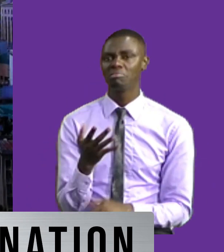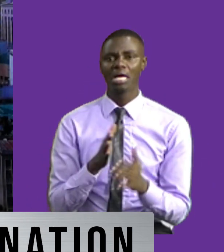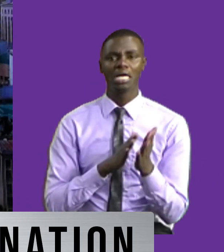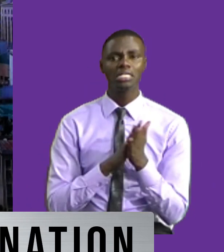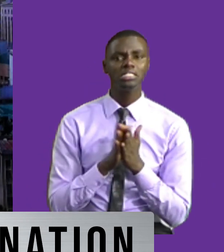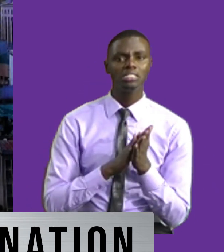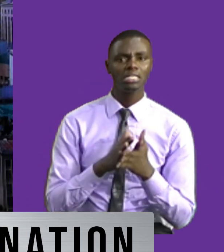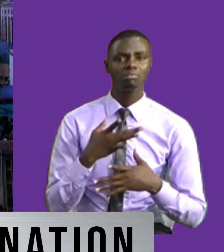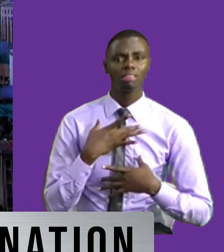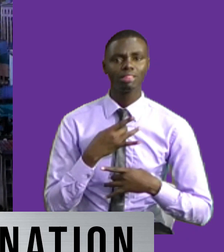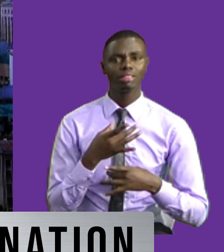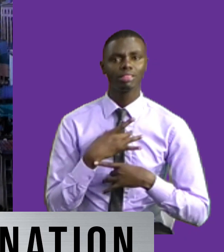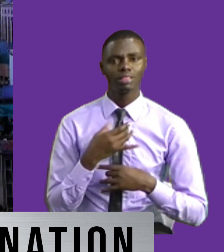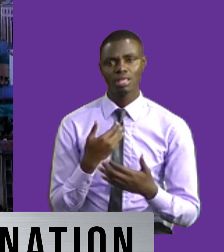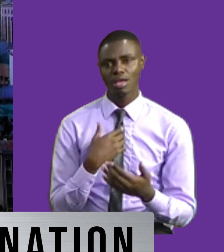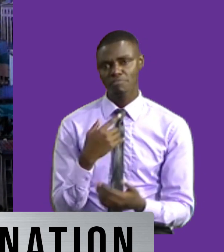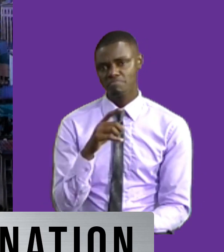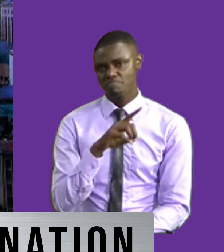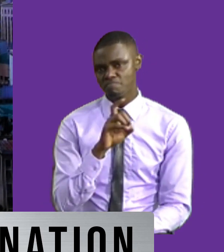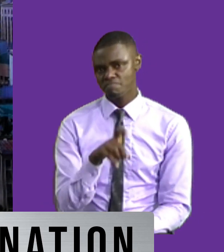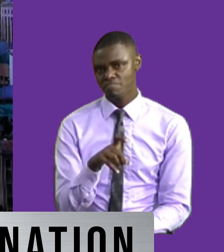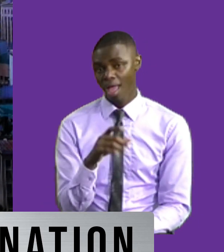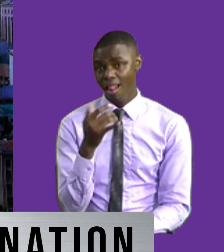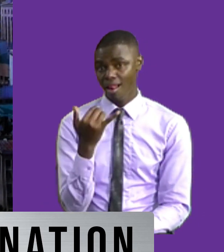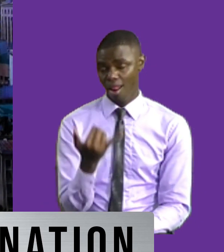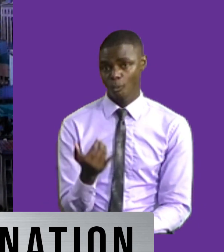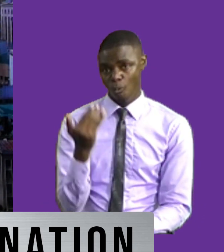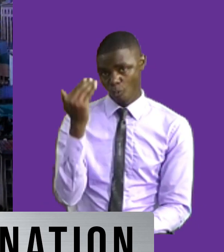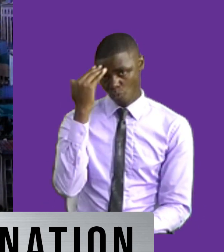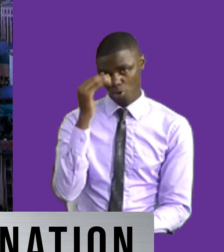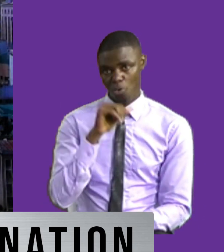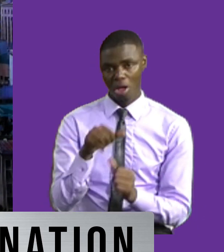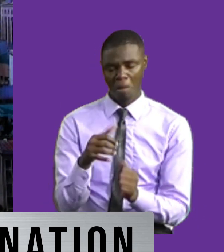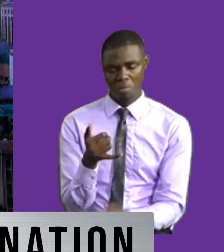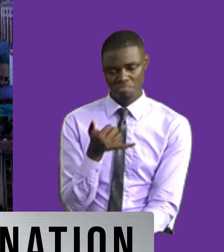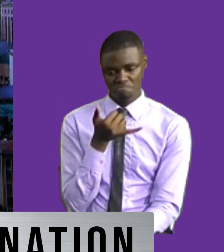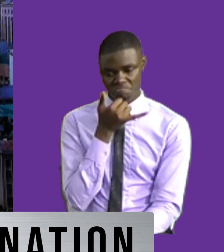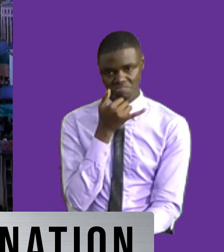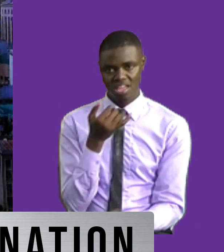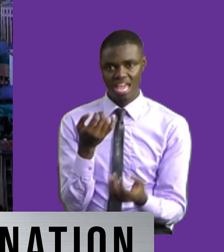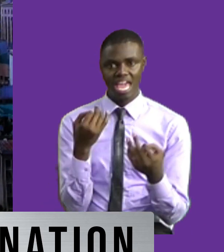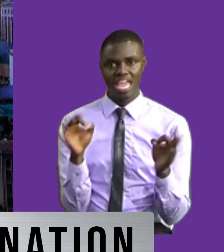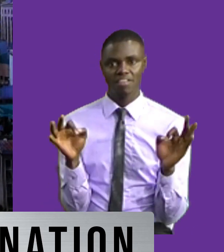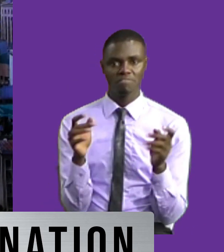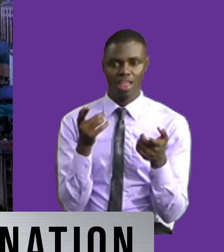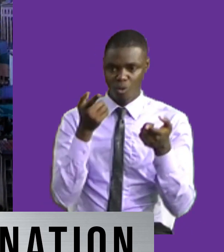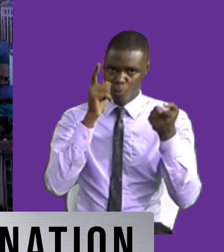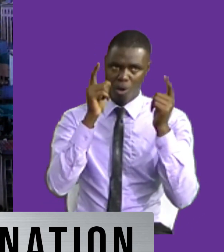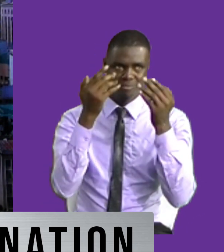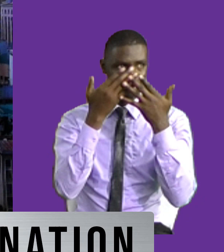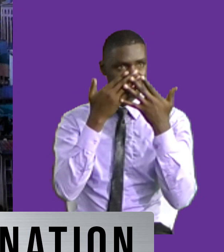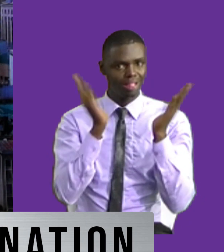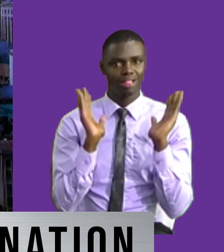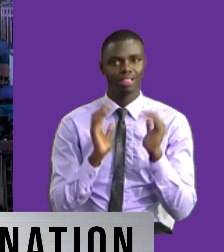interest really? Right now, especially since we know about phones and free Wi-Fi's all over.